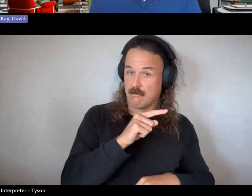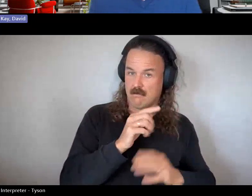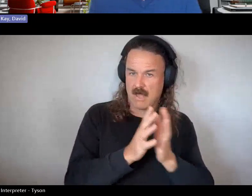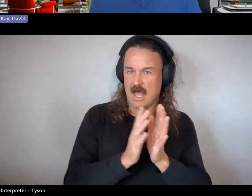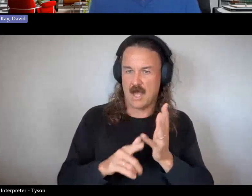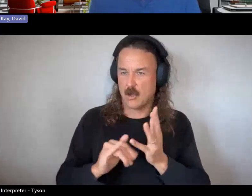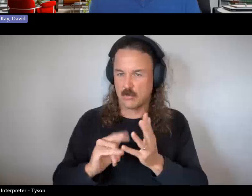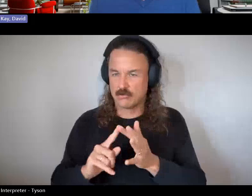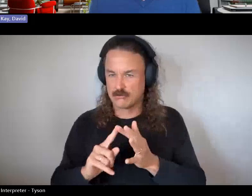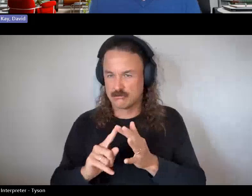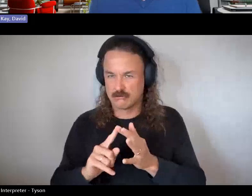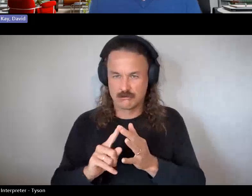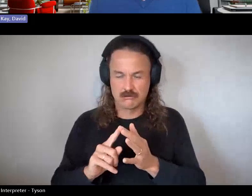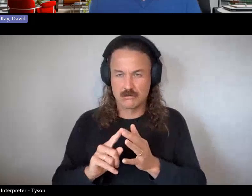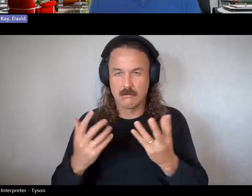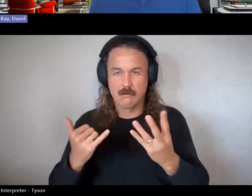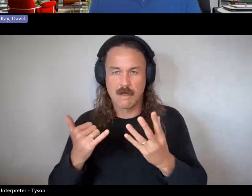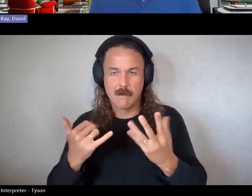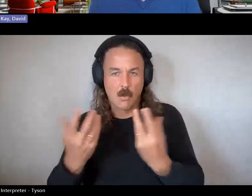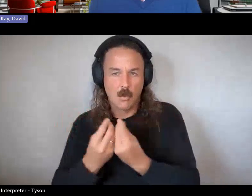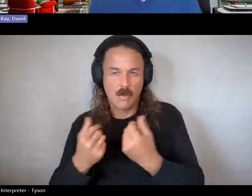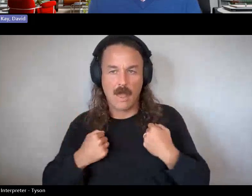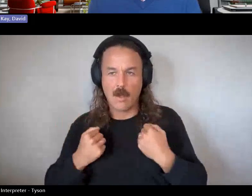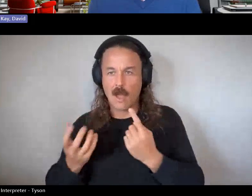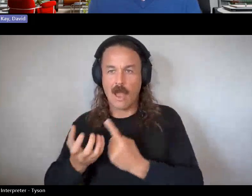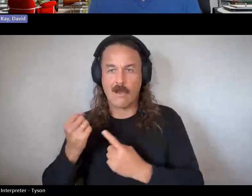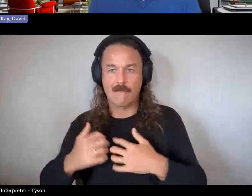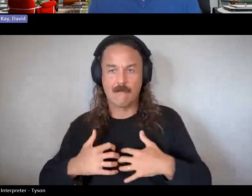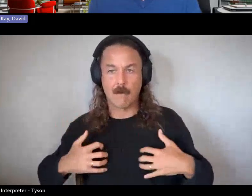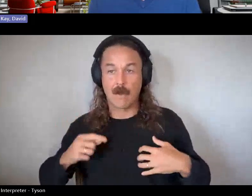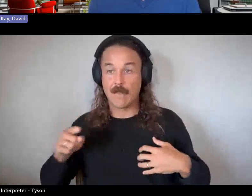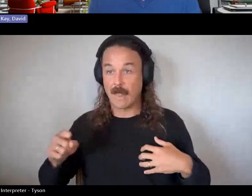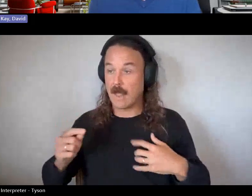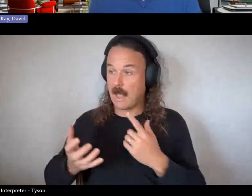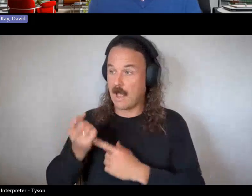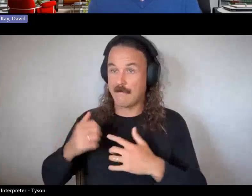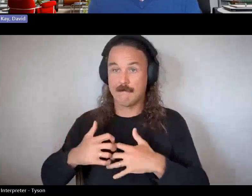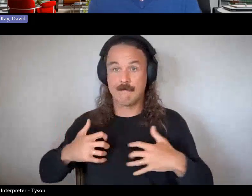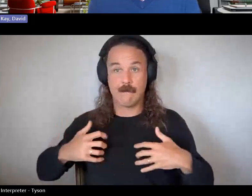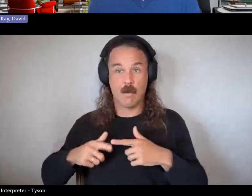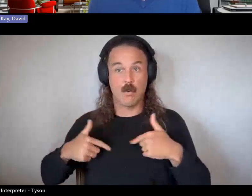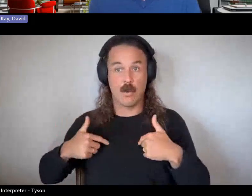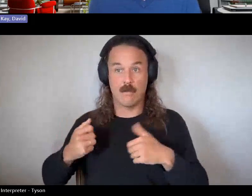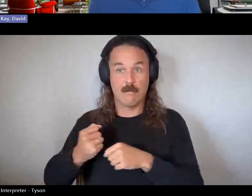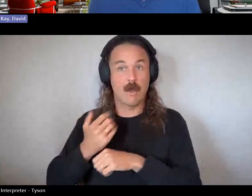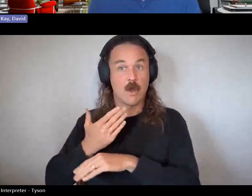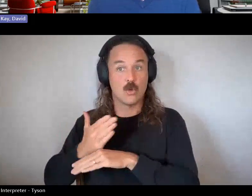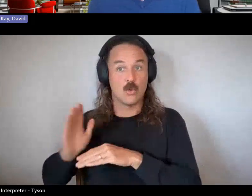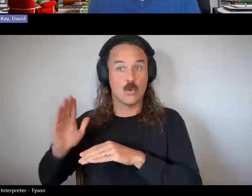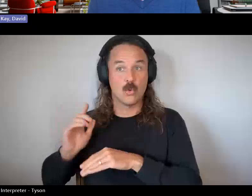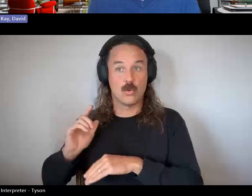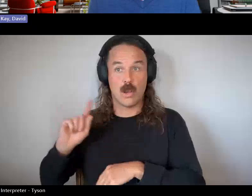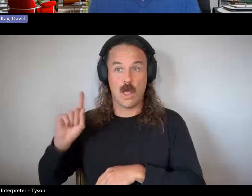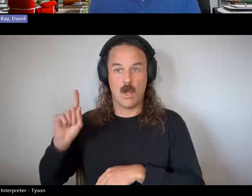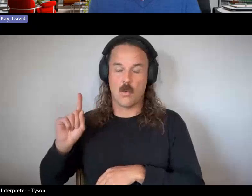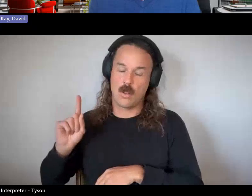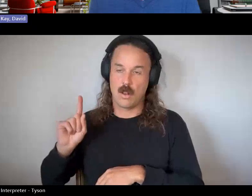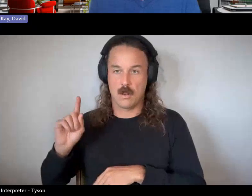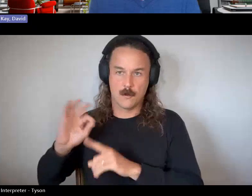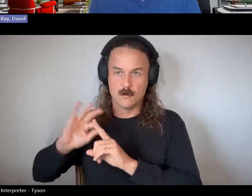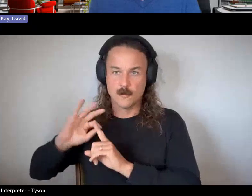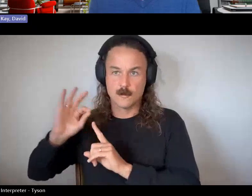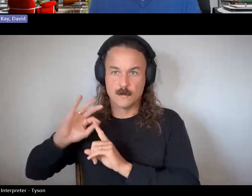outcomes framework. And we are refreshing the outcomes framework currently, and that is a relatively